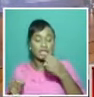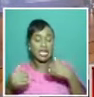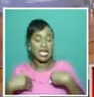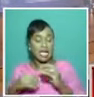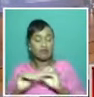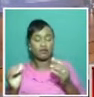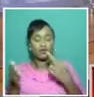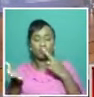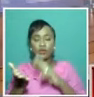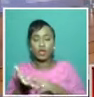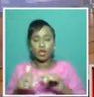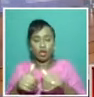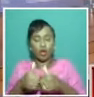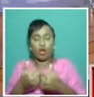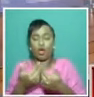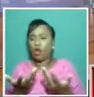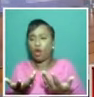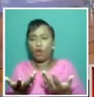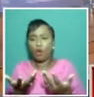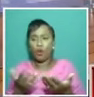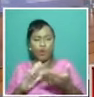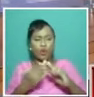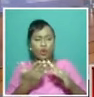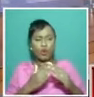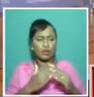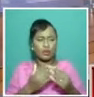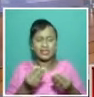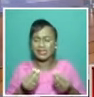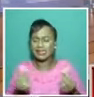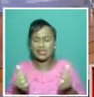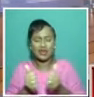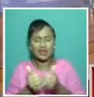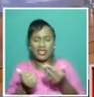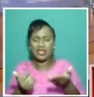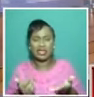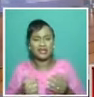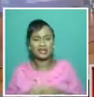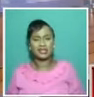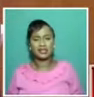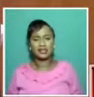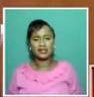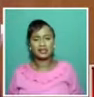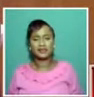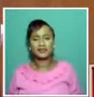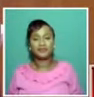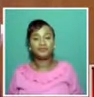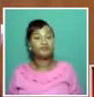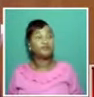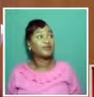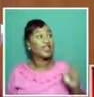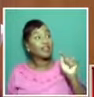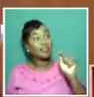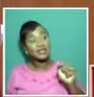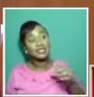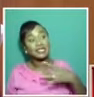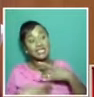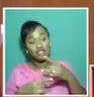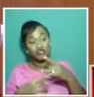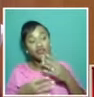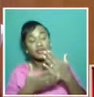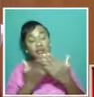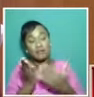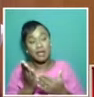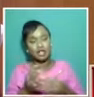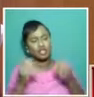do communities deal with matters like these, with and scenarios like these? This is the interesting part. For so many